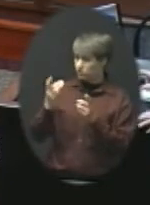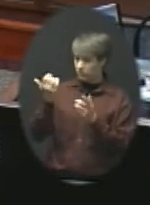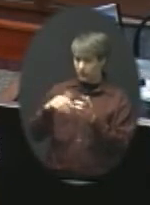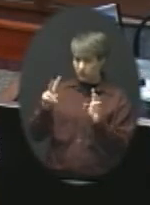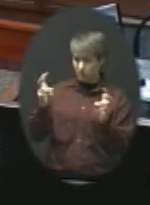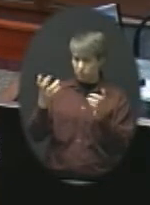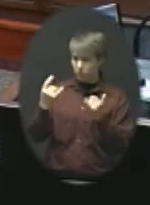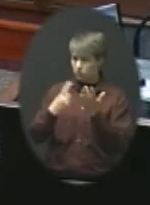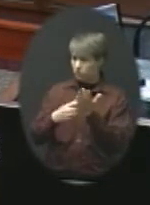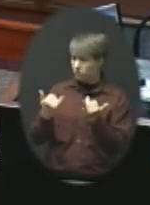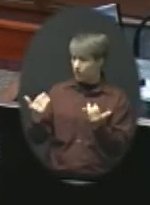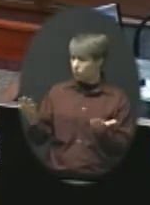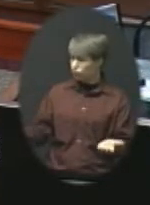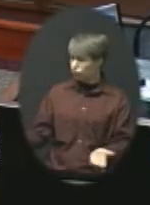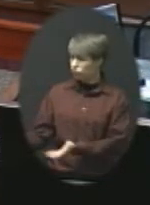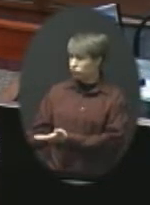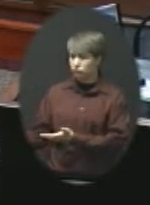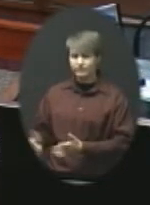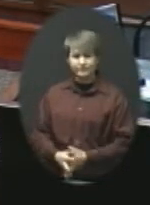now's the time.